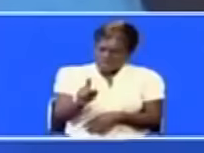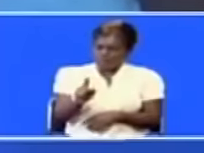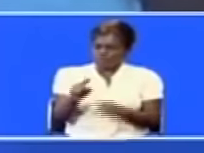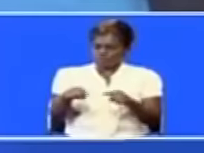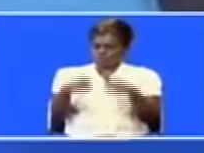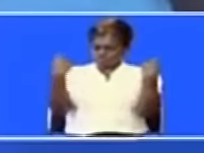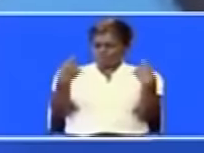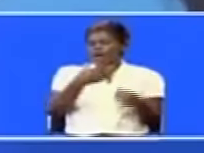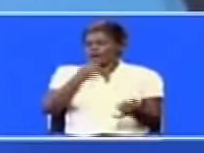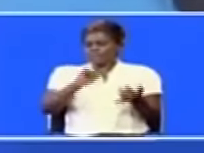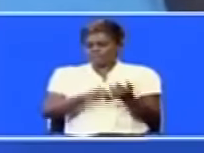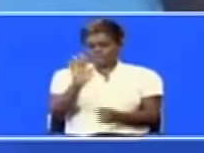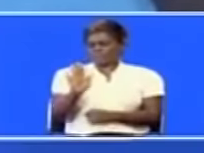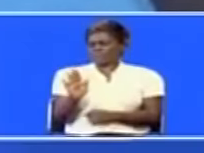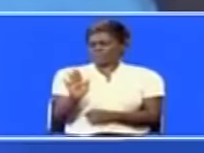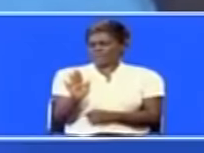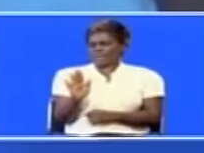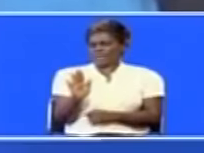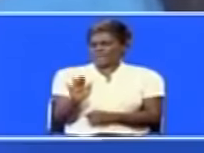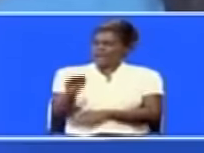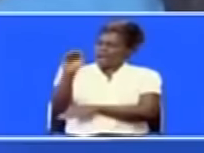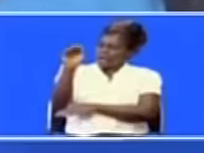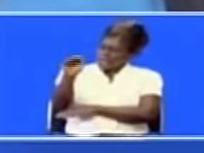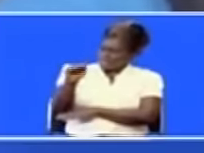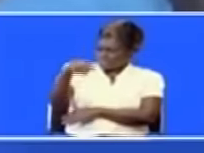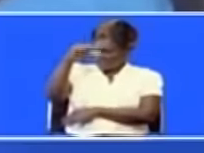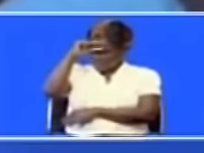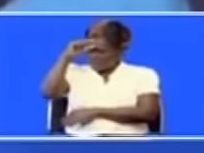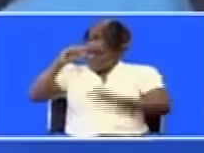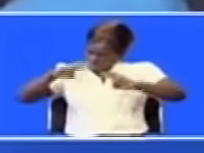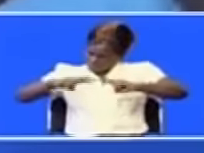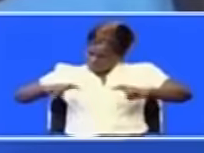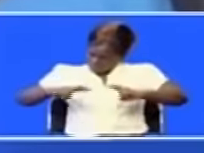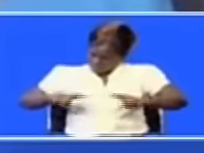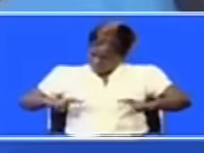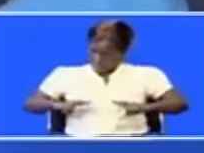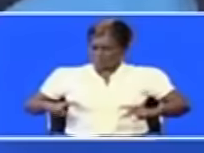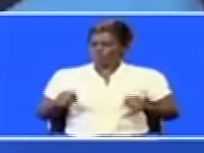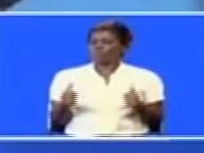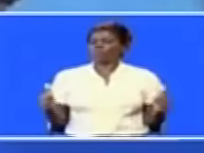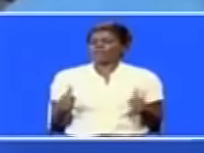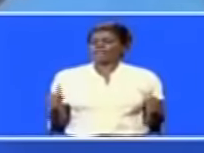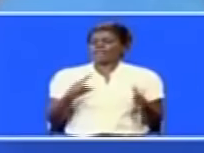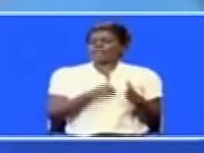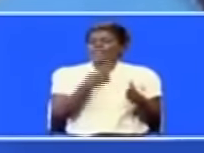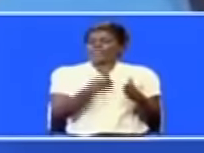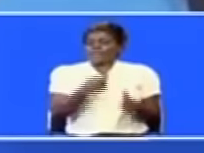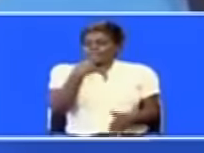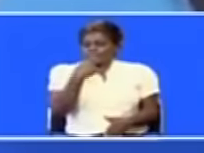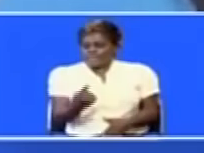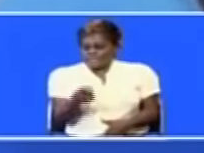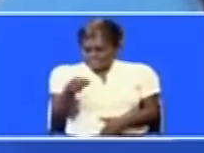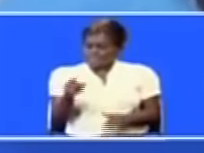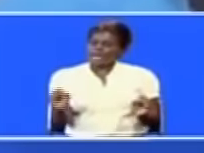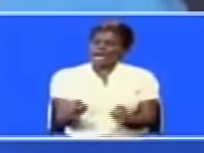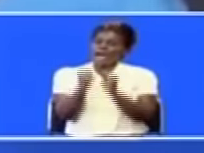na bwanake. Kwa hivyo tunaomba serikali ichue iingilie kati. Alafu tuambie kwamba hii